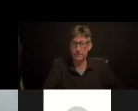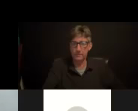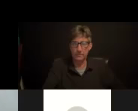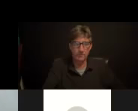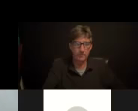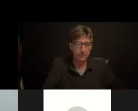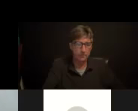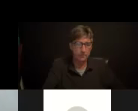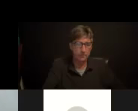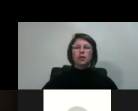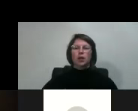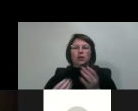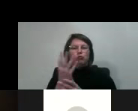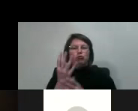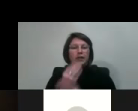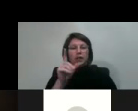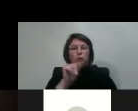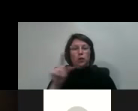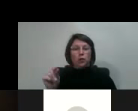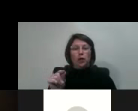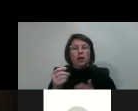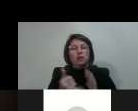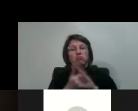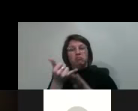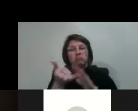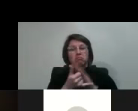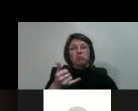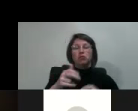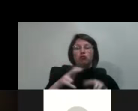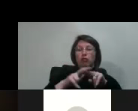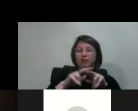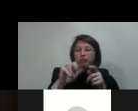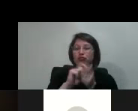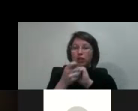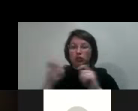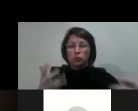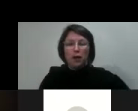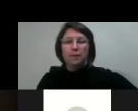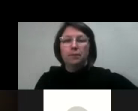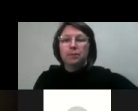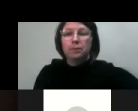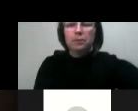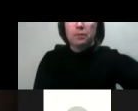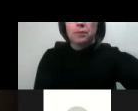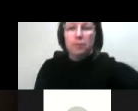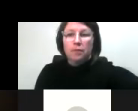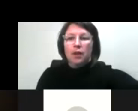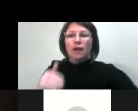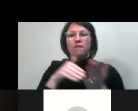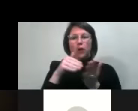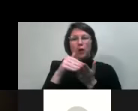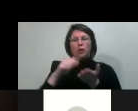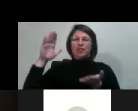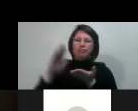So the spring 2020 subways changes, the frequency will be reduced on the green line, orange line, and